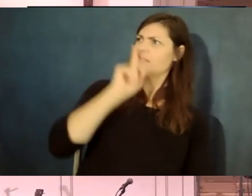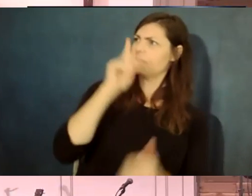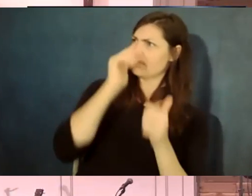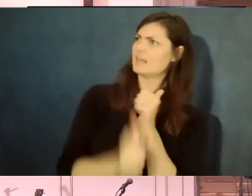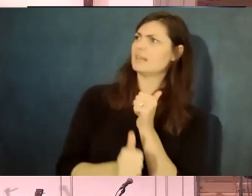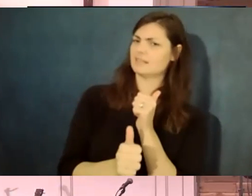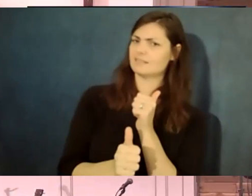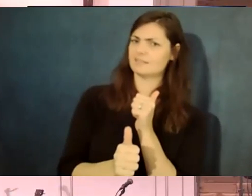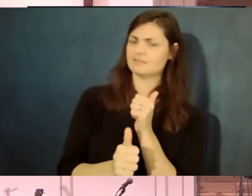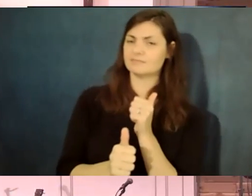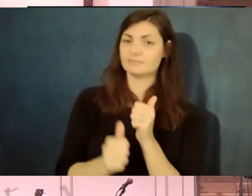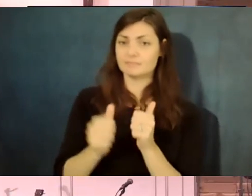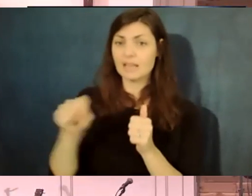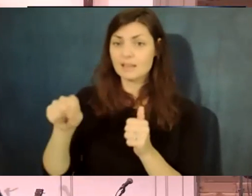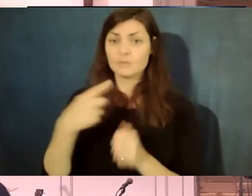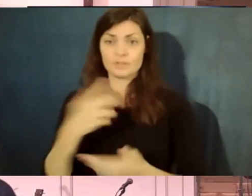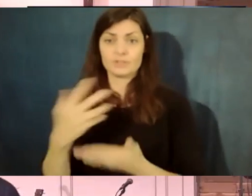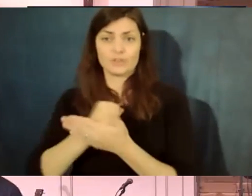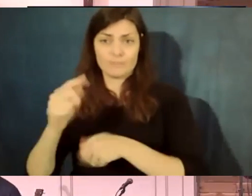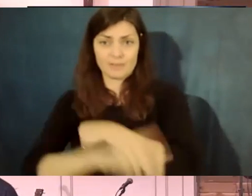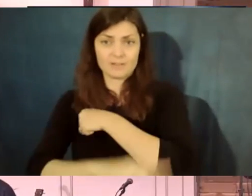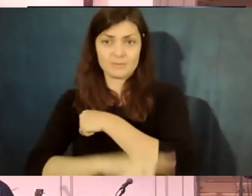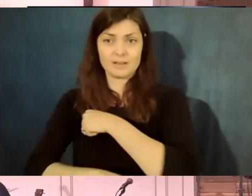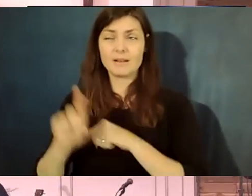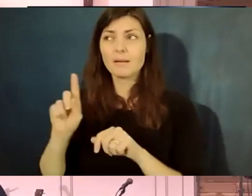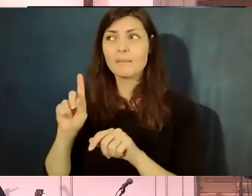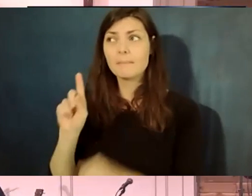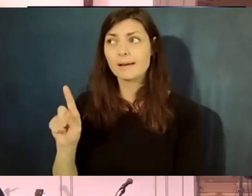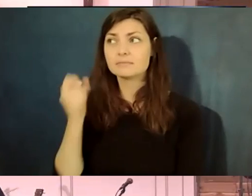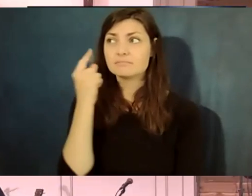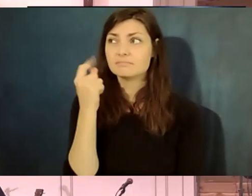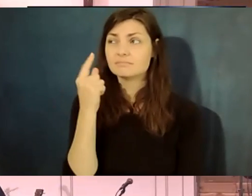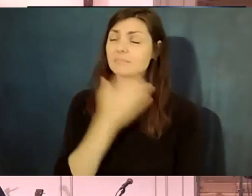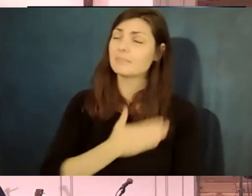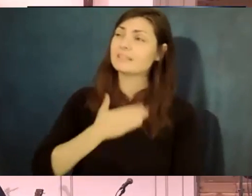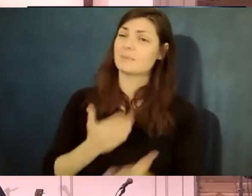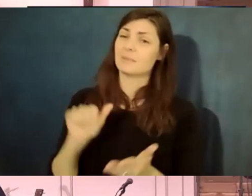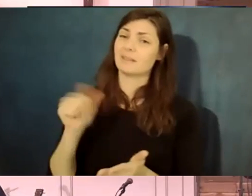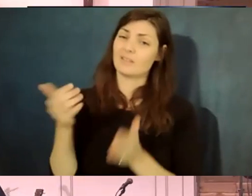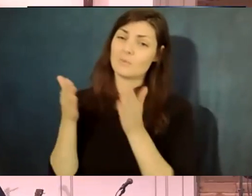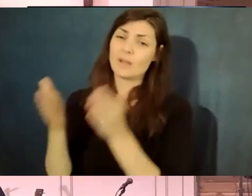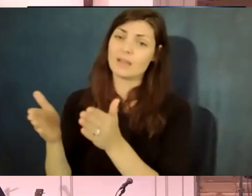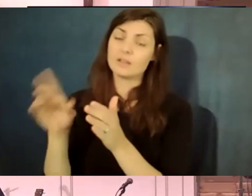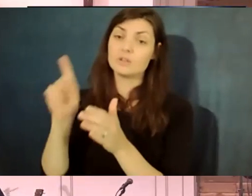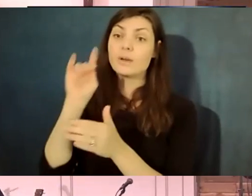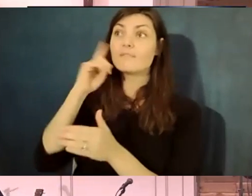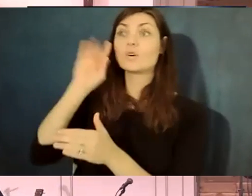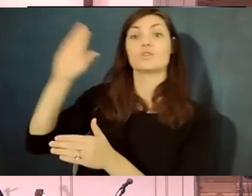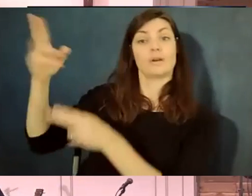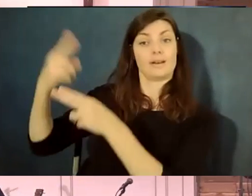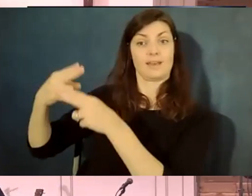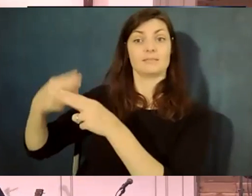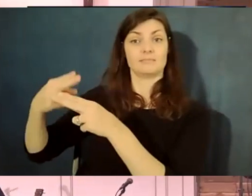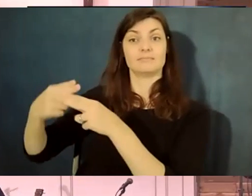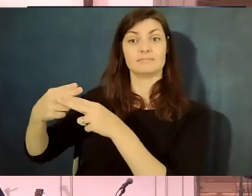You would be doing what we deserve, but God, please, is there another way? Do it for your name's sake.